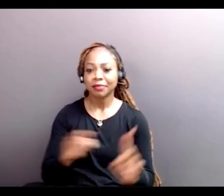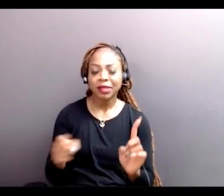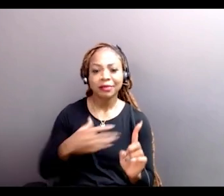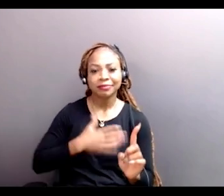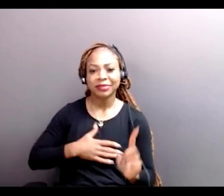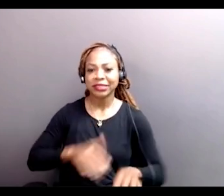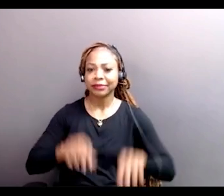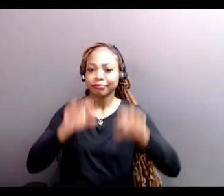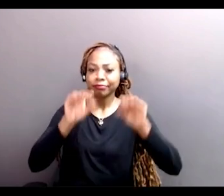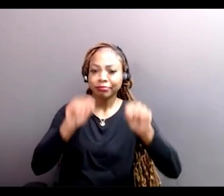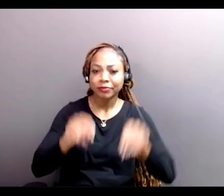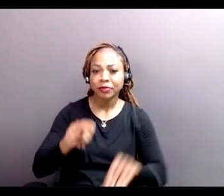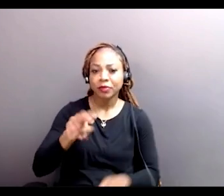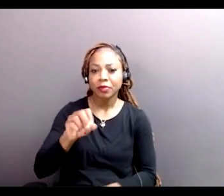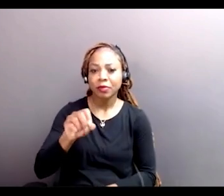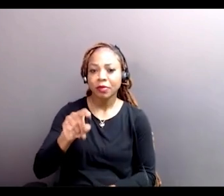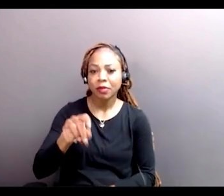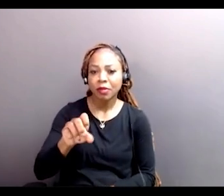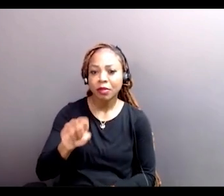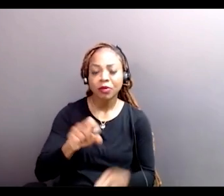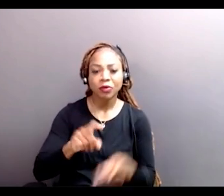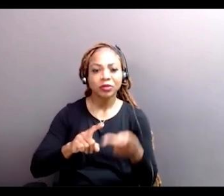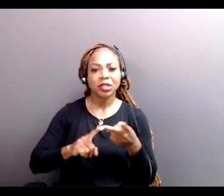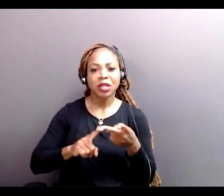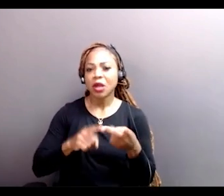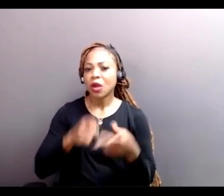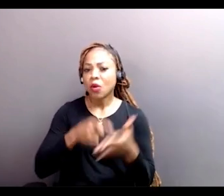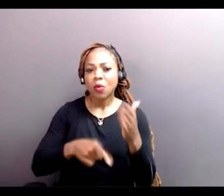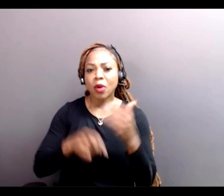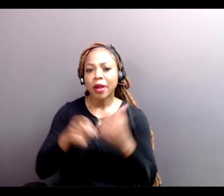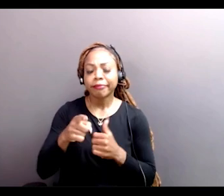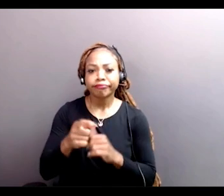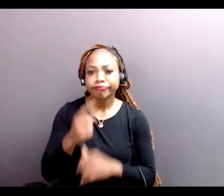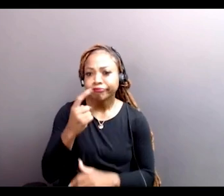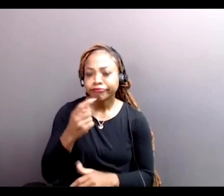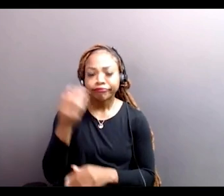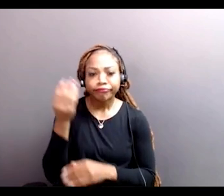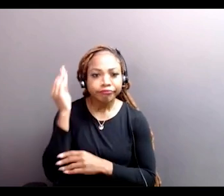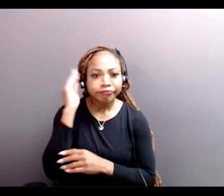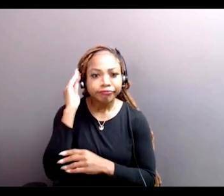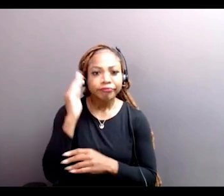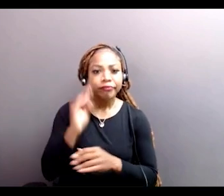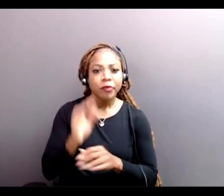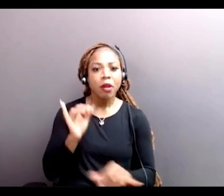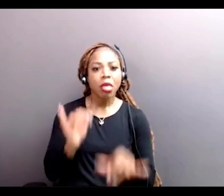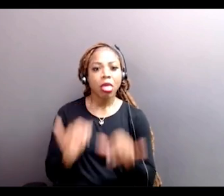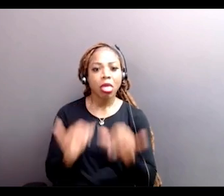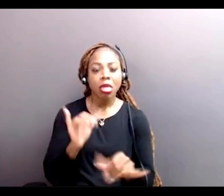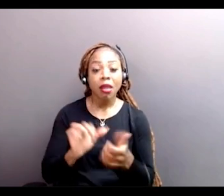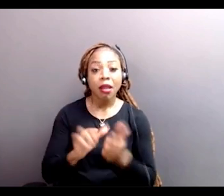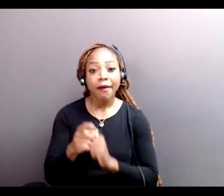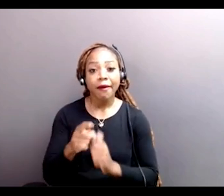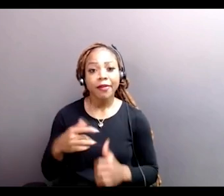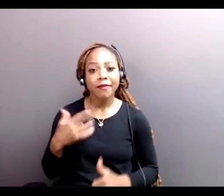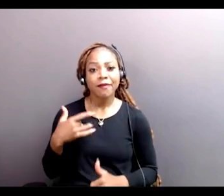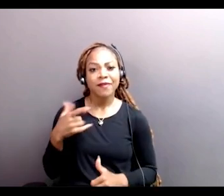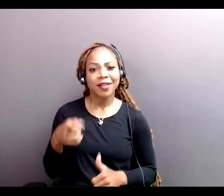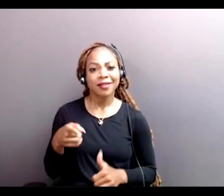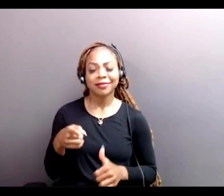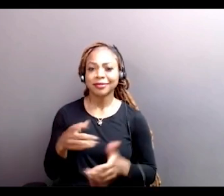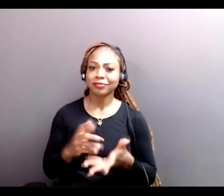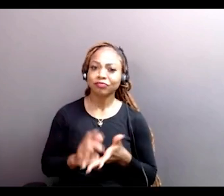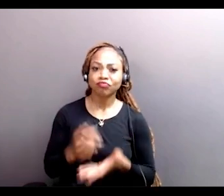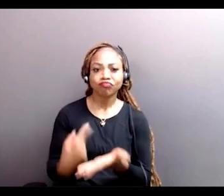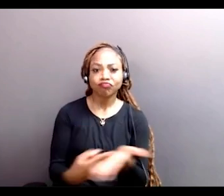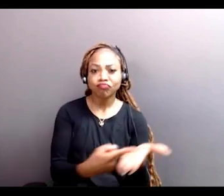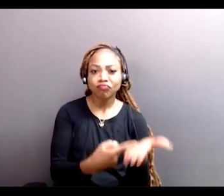notes throughout this session. What insights are landing for you? How do you feel during this learning and unlearning? And what are some of the next steps